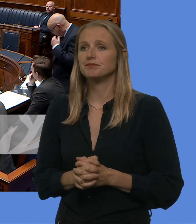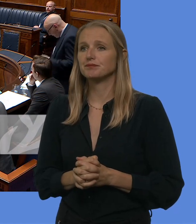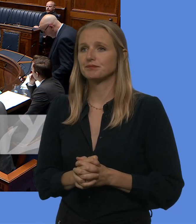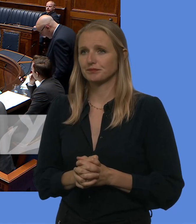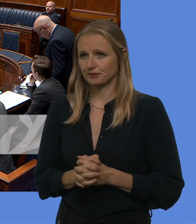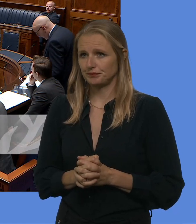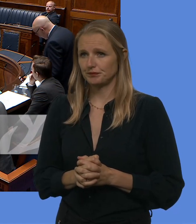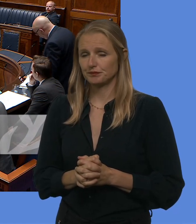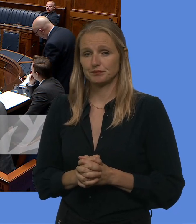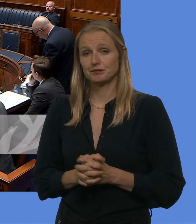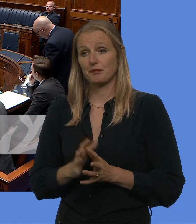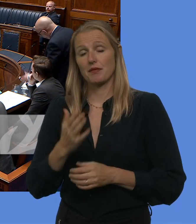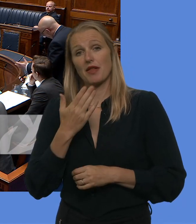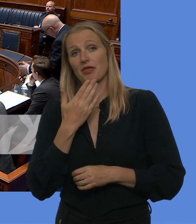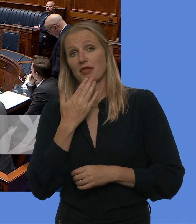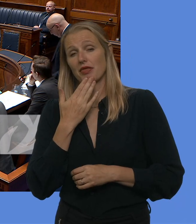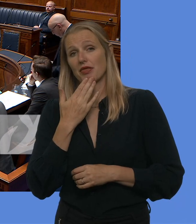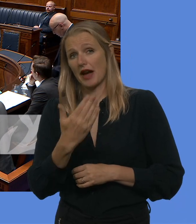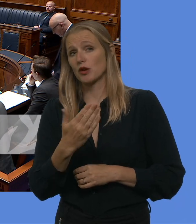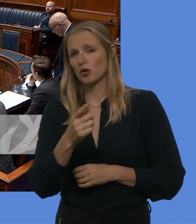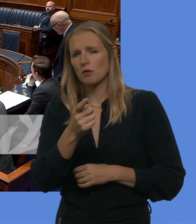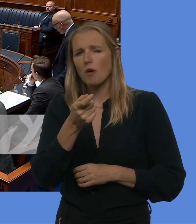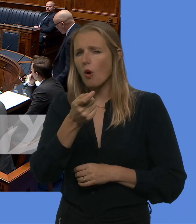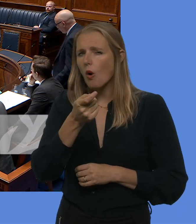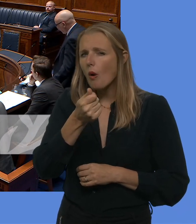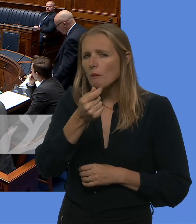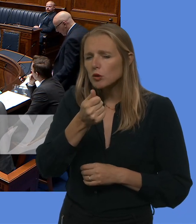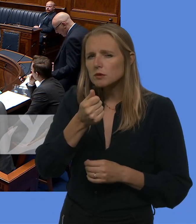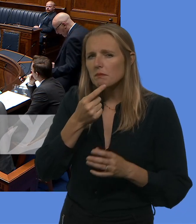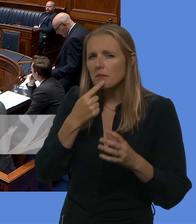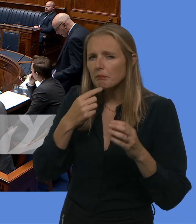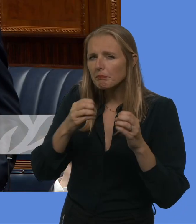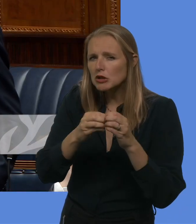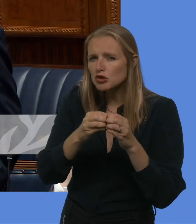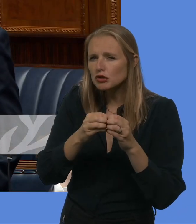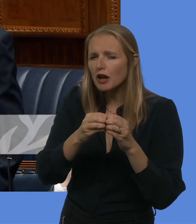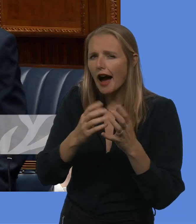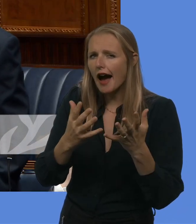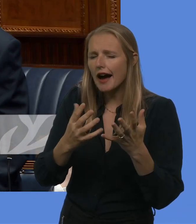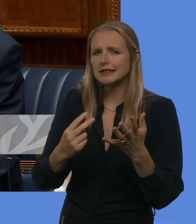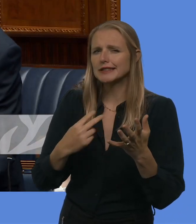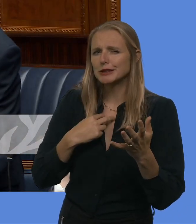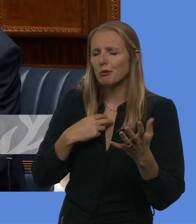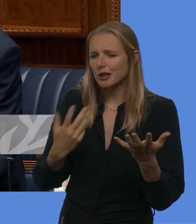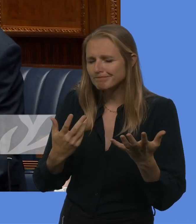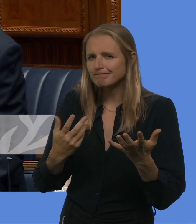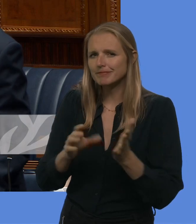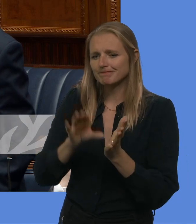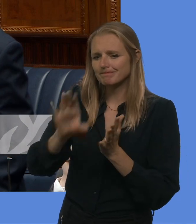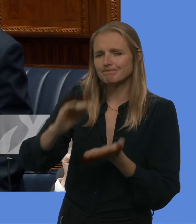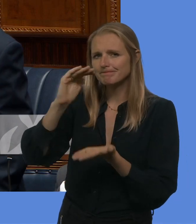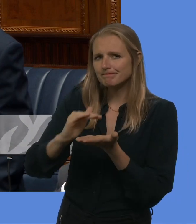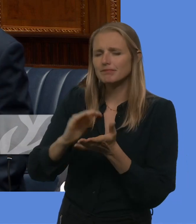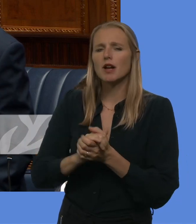Mr Speaker, I'd like to thank the Minister for that question. I think he almost referred to the fact that it is disappointing you. So can I ask then, that given